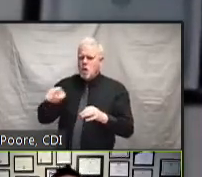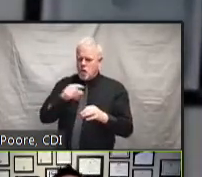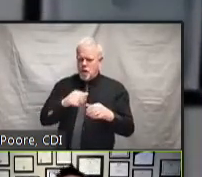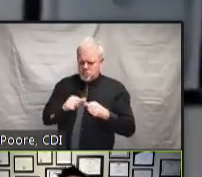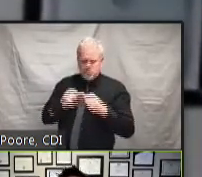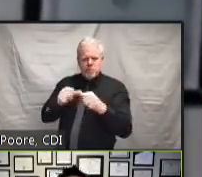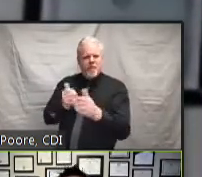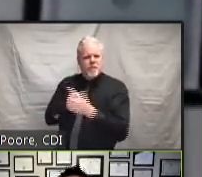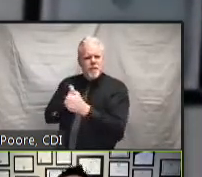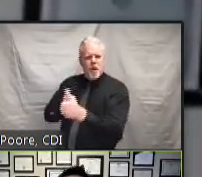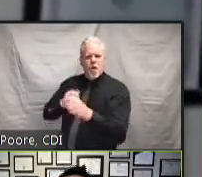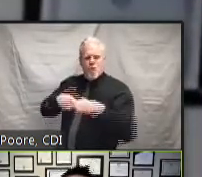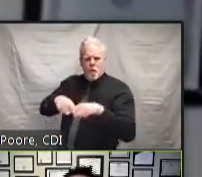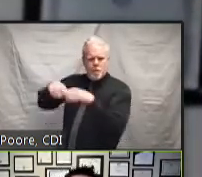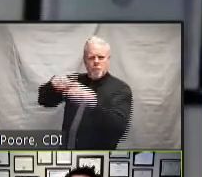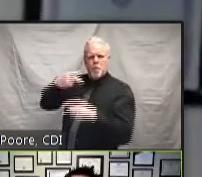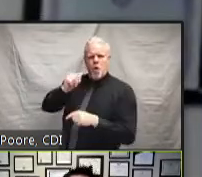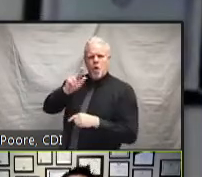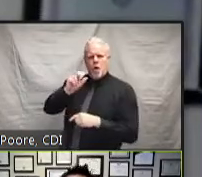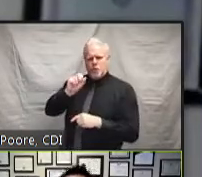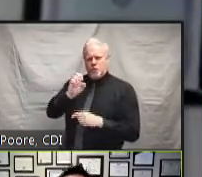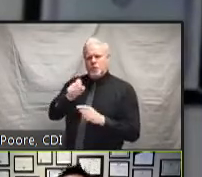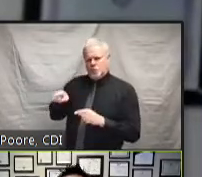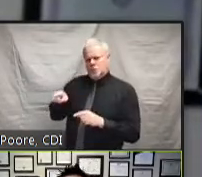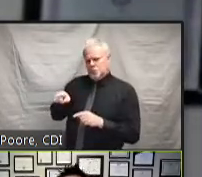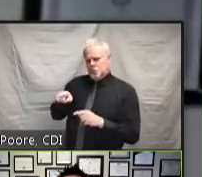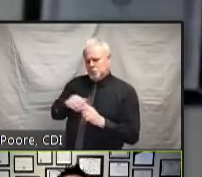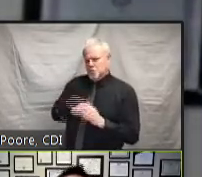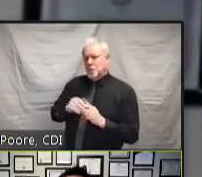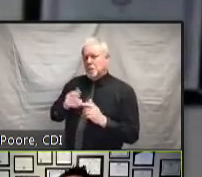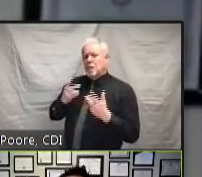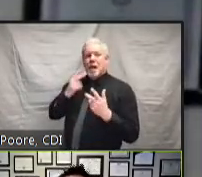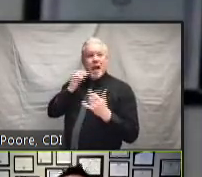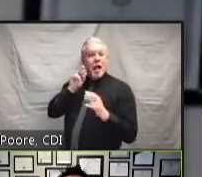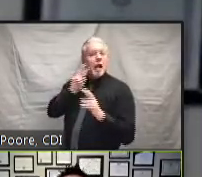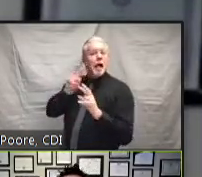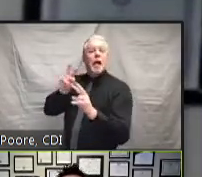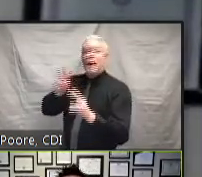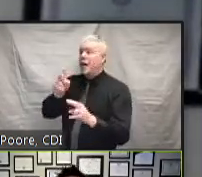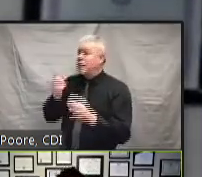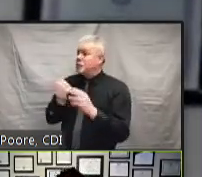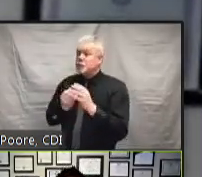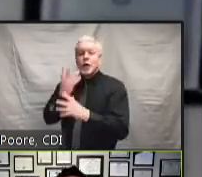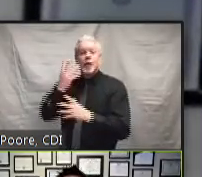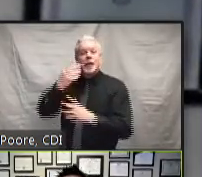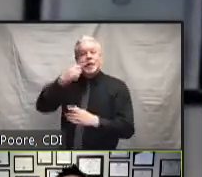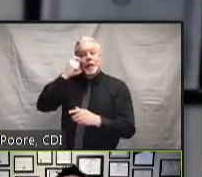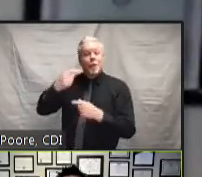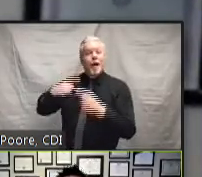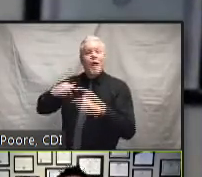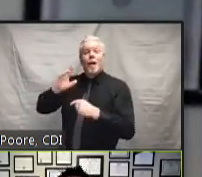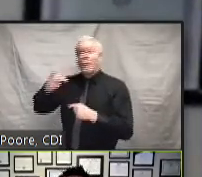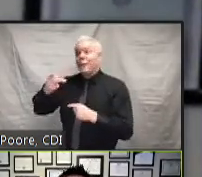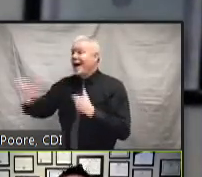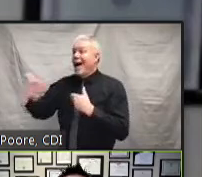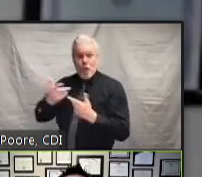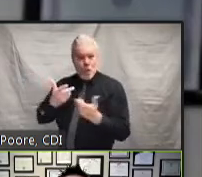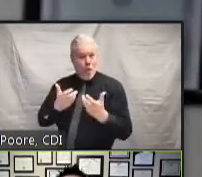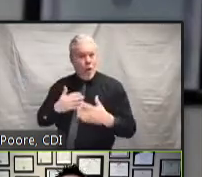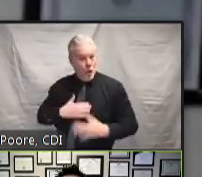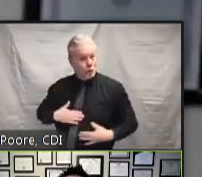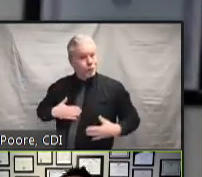and summer and the rest of 2021. The county executive also mentioned the improvement in our numbers. And as we'll report